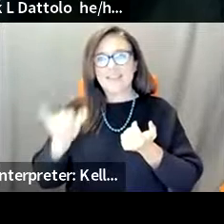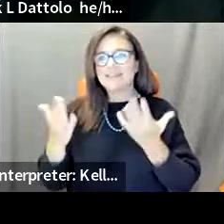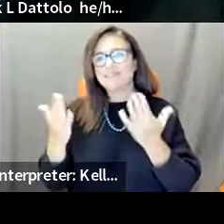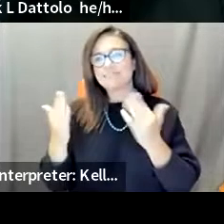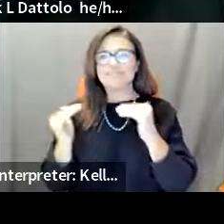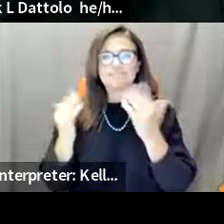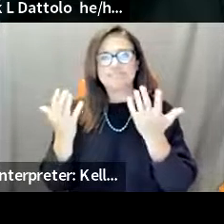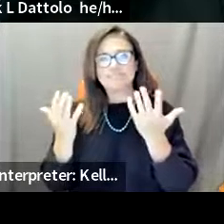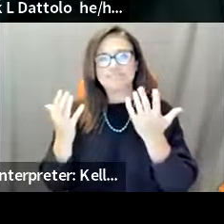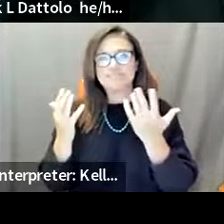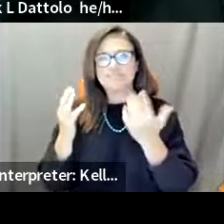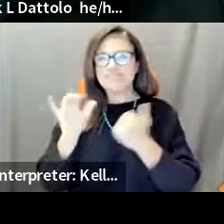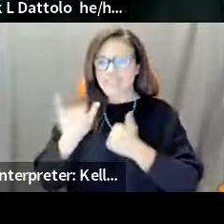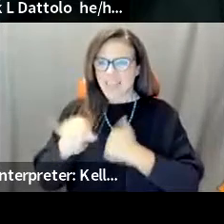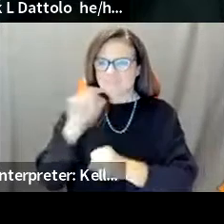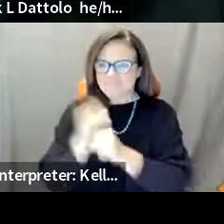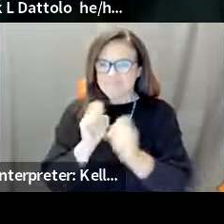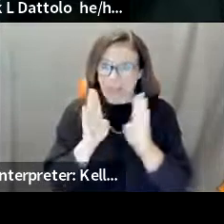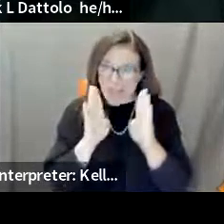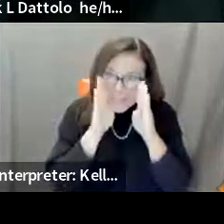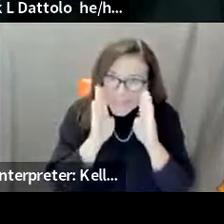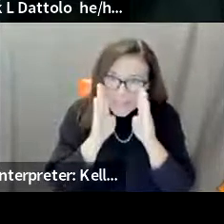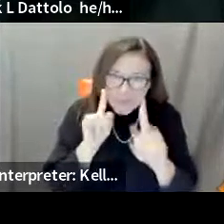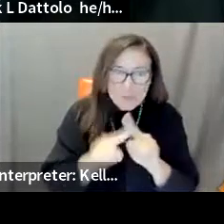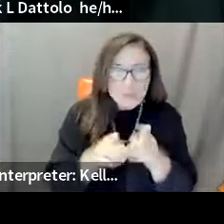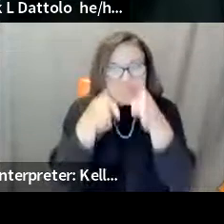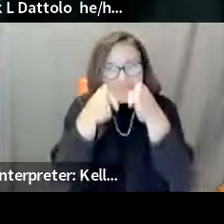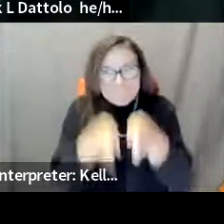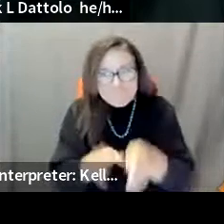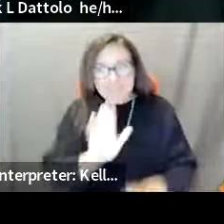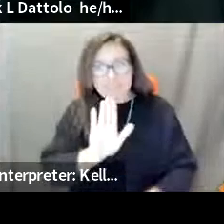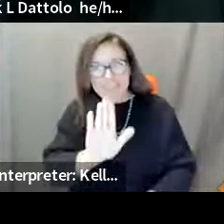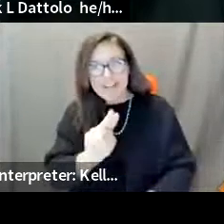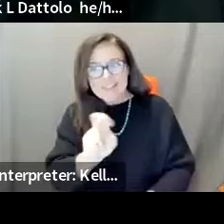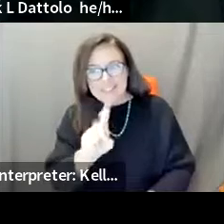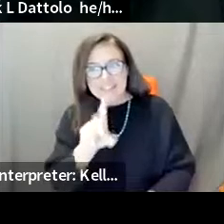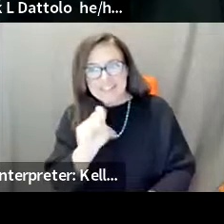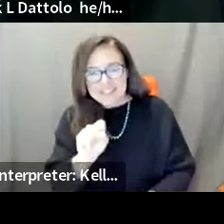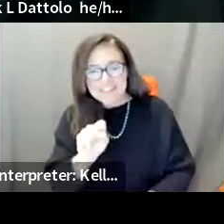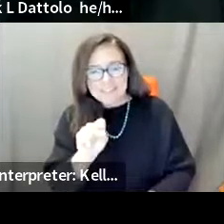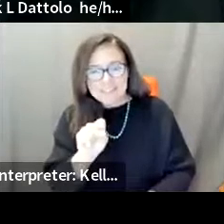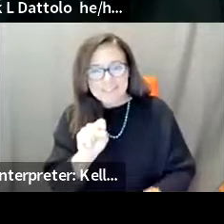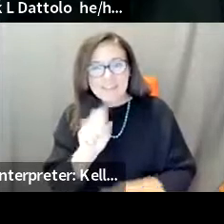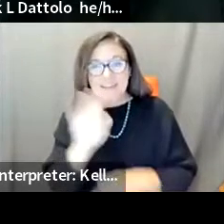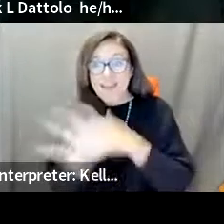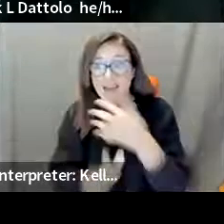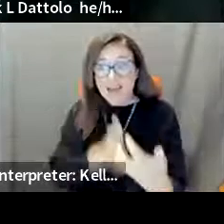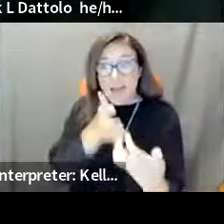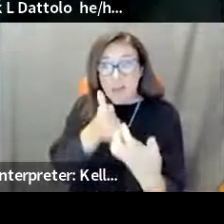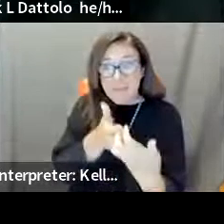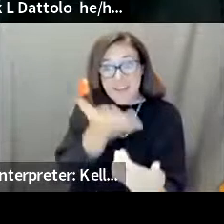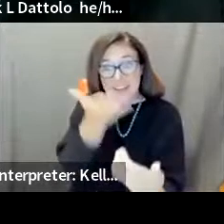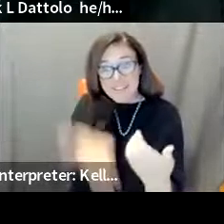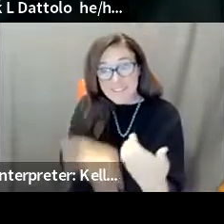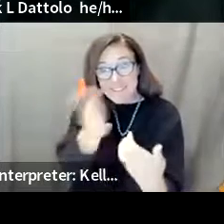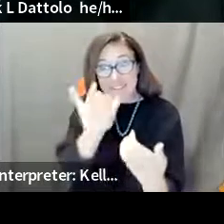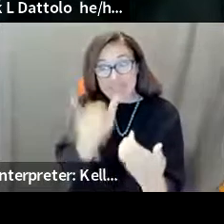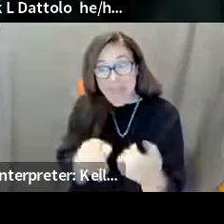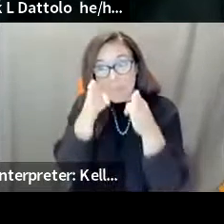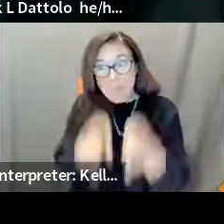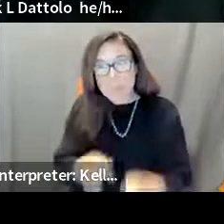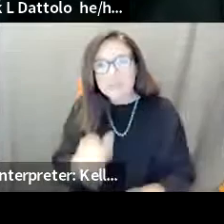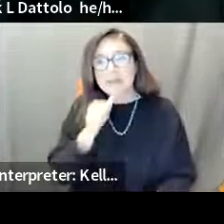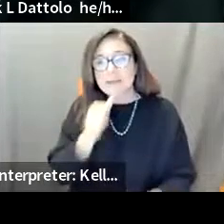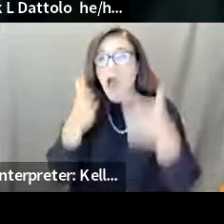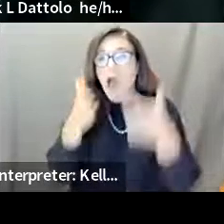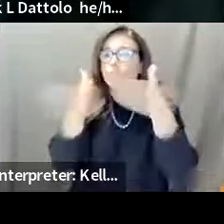an attention to individual needs and like accommodating people, meeting them where they are, not assuming like a